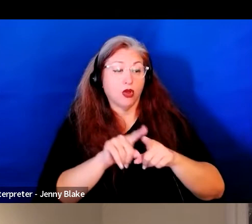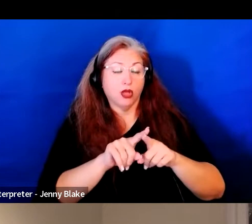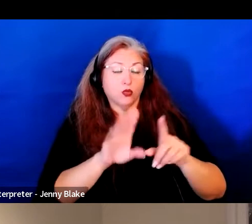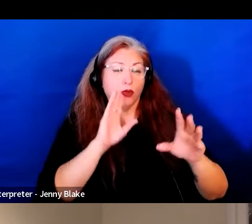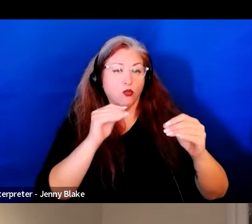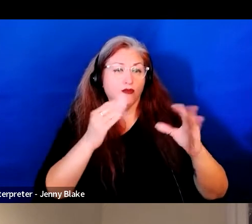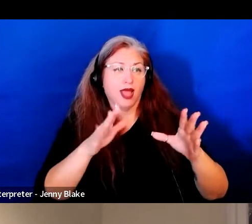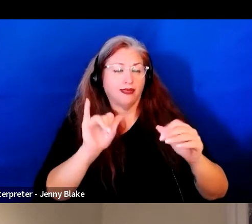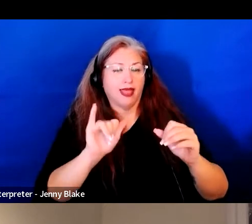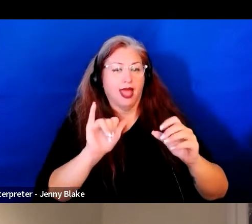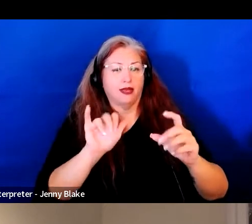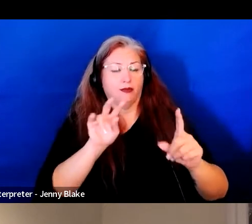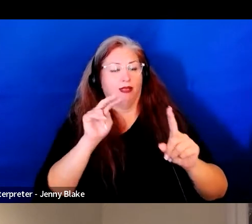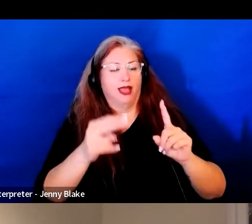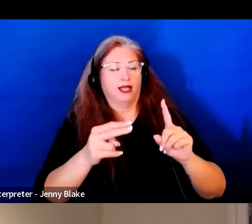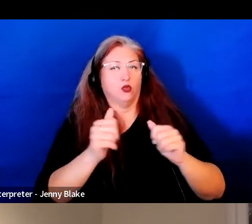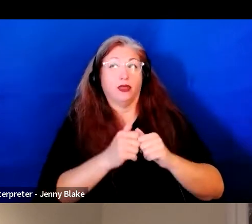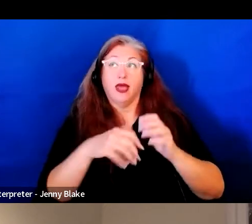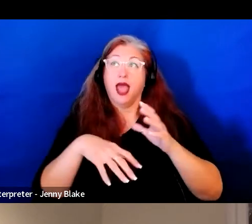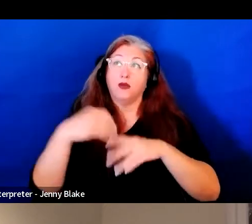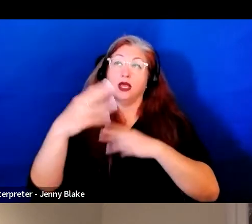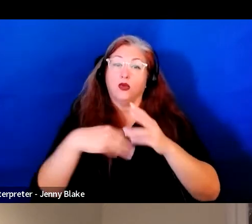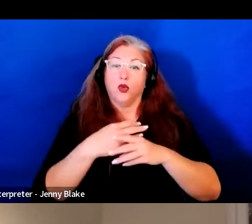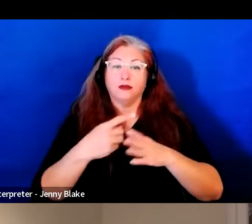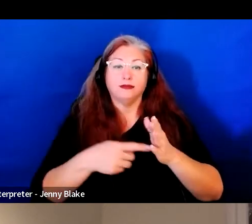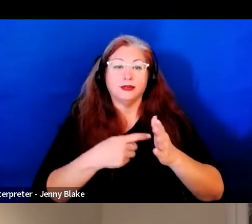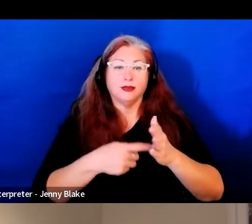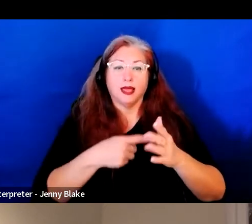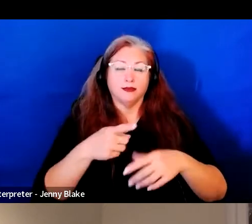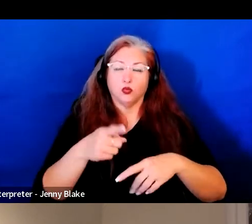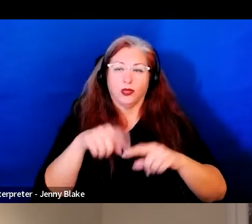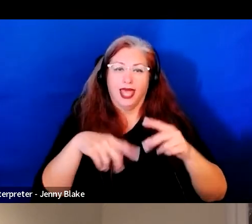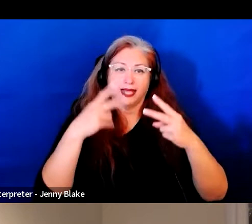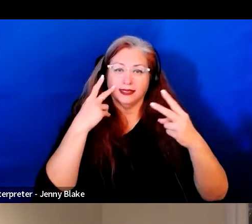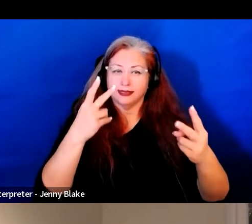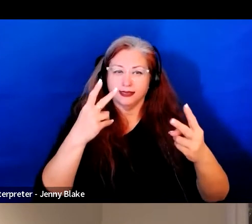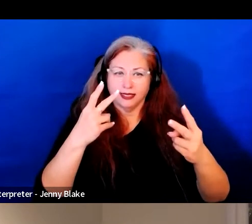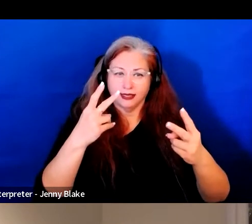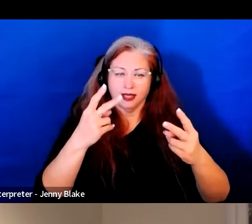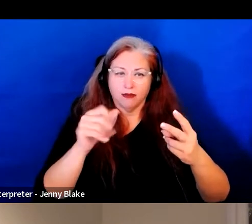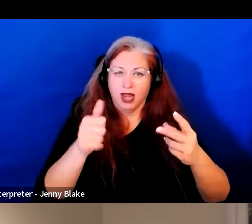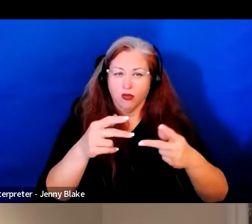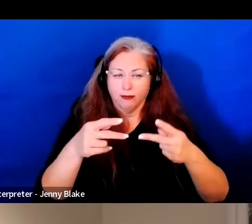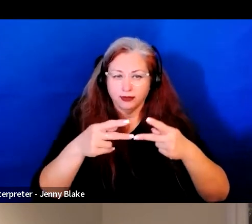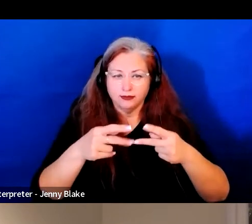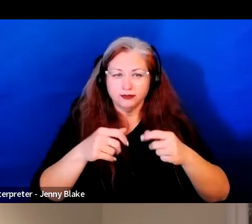that lens into the outside world, which sometimes you don't get to see elsewhere, you know, and that's